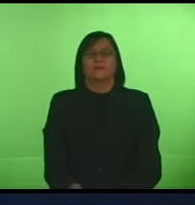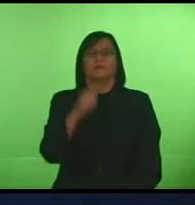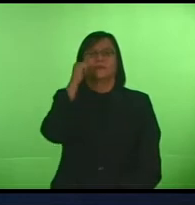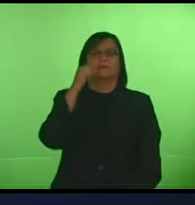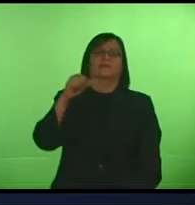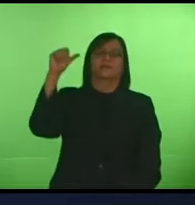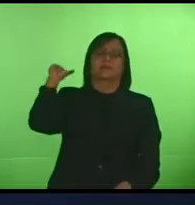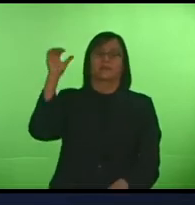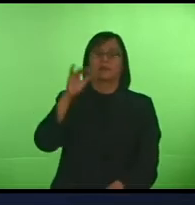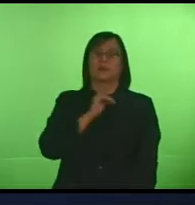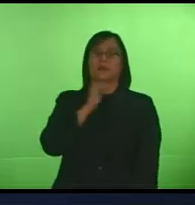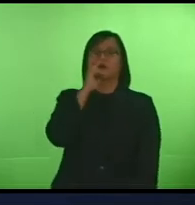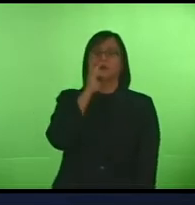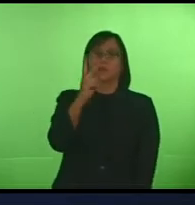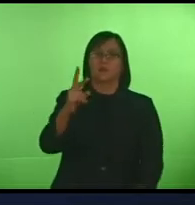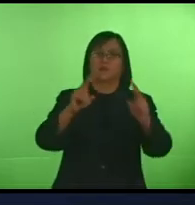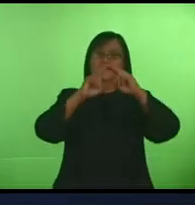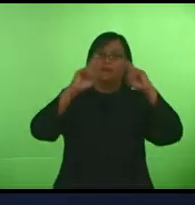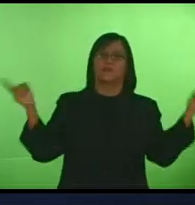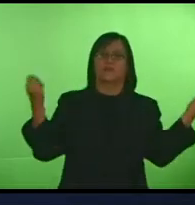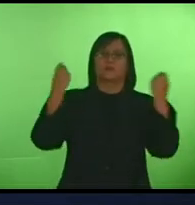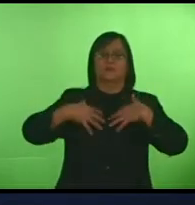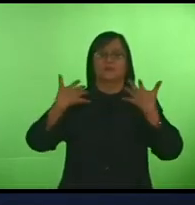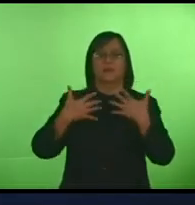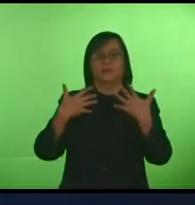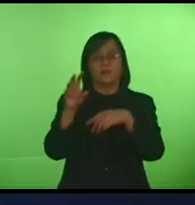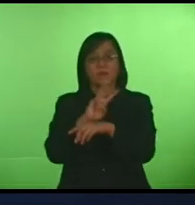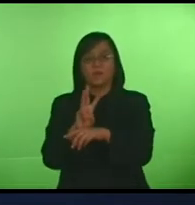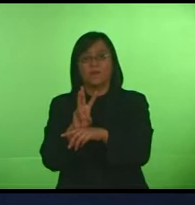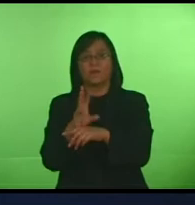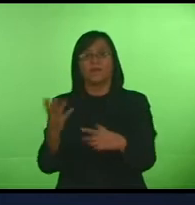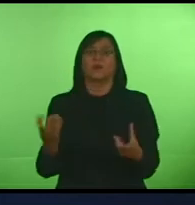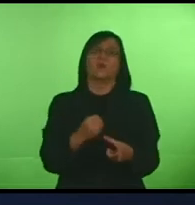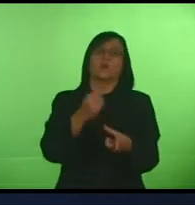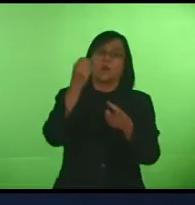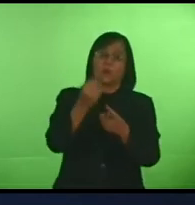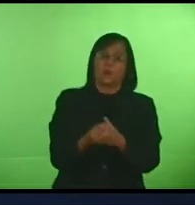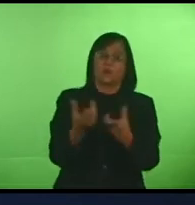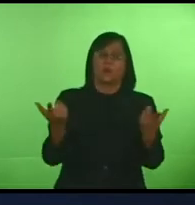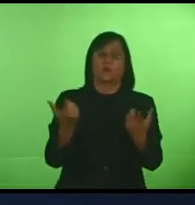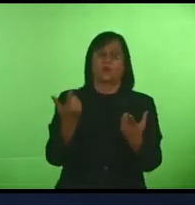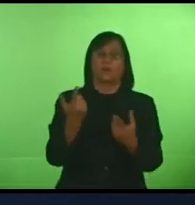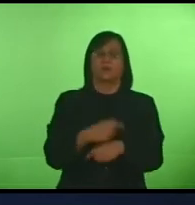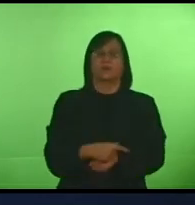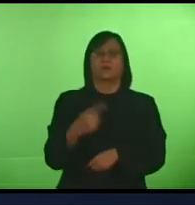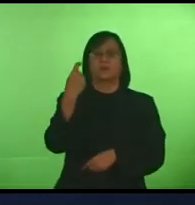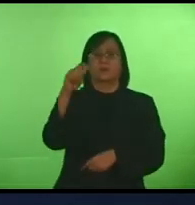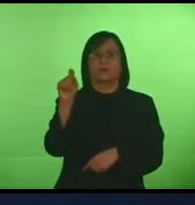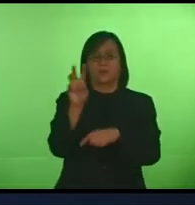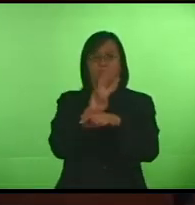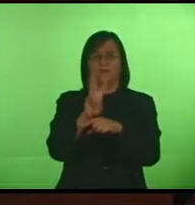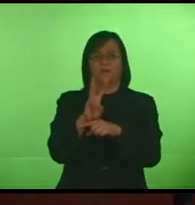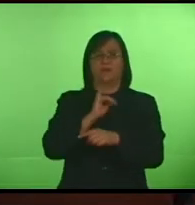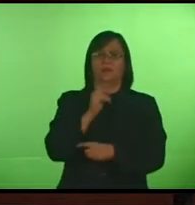Yesterday, I watched a very scary movie, or the movie I watched yesterday was very